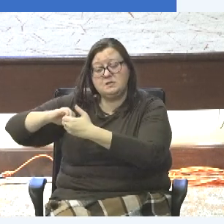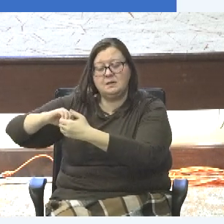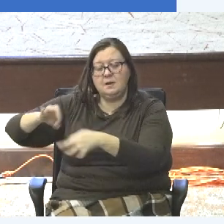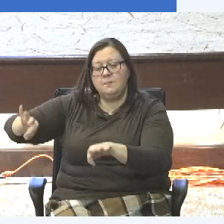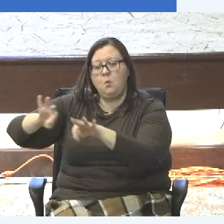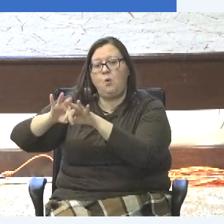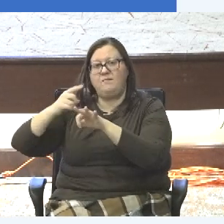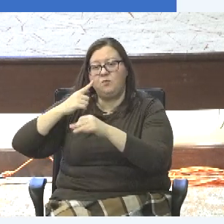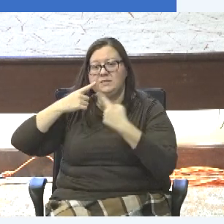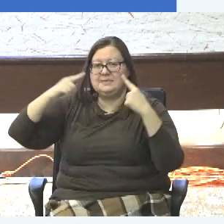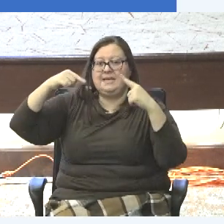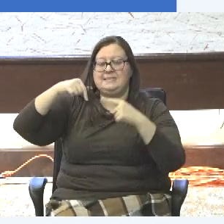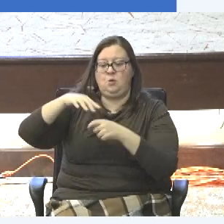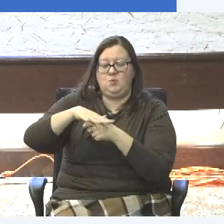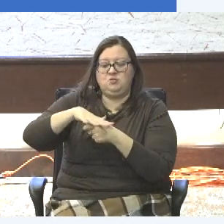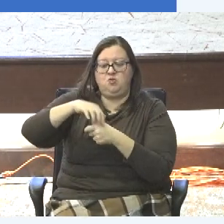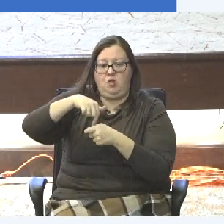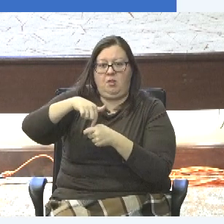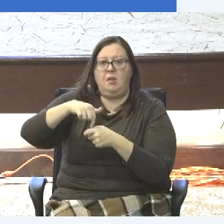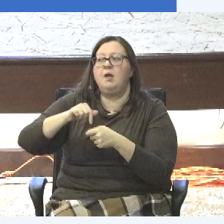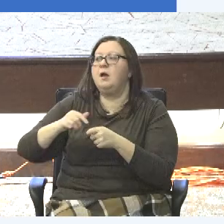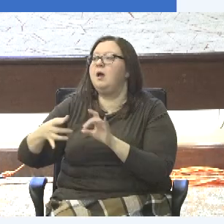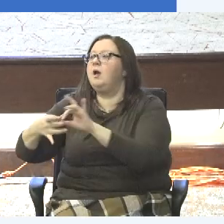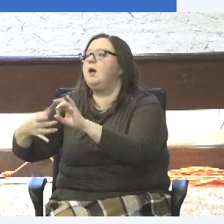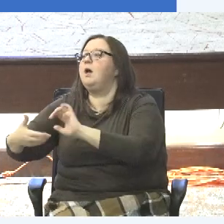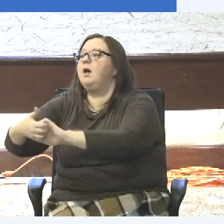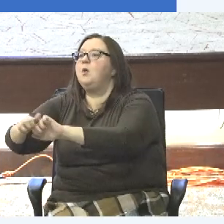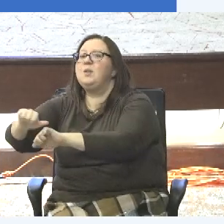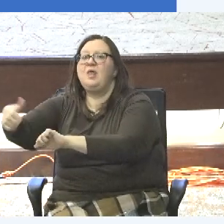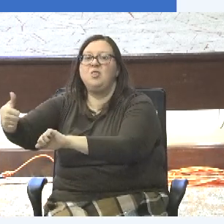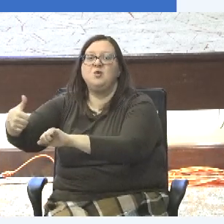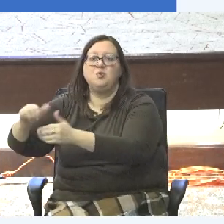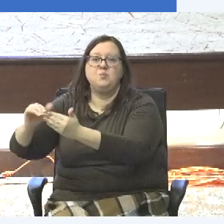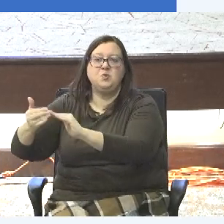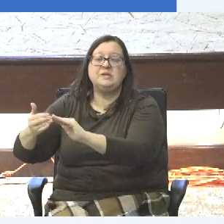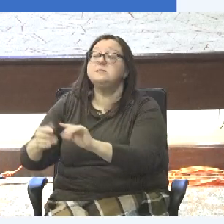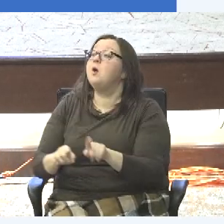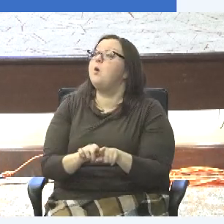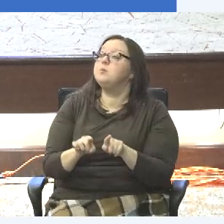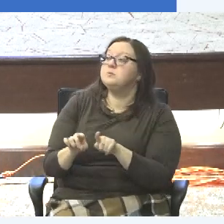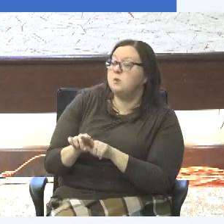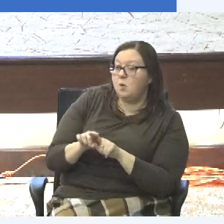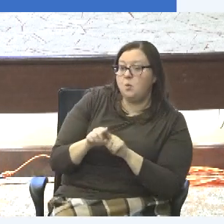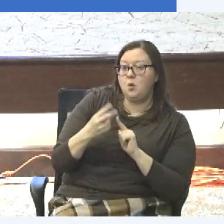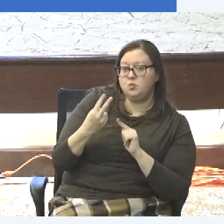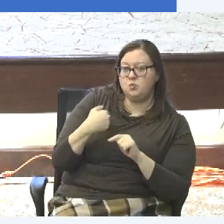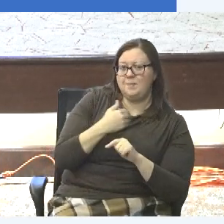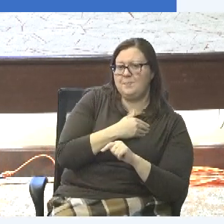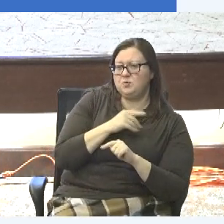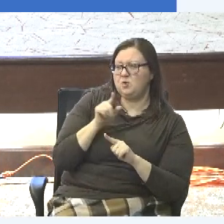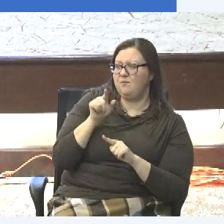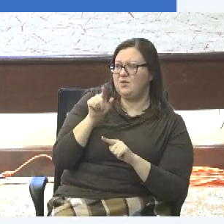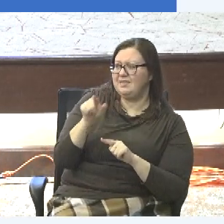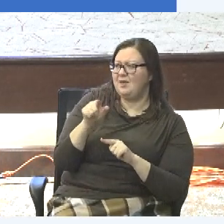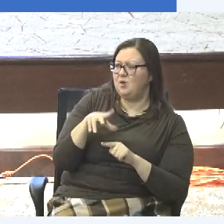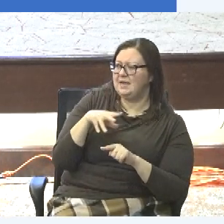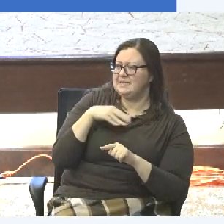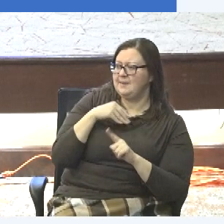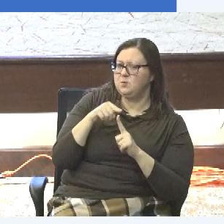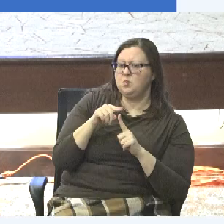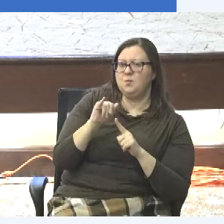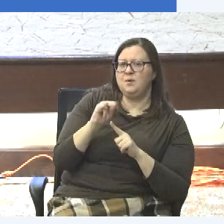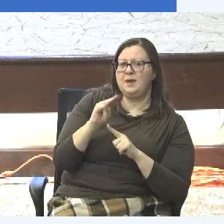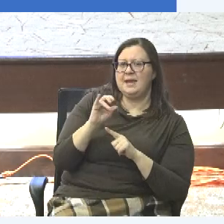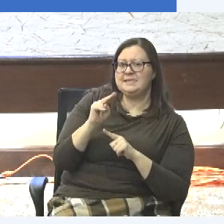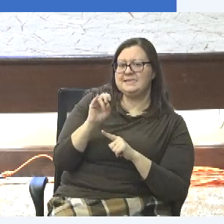key to success and a regional impact. And then finally, they did have 2 of their members over there were accepted into the Incident Support Task